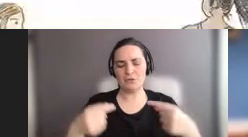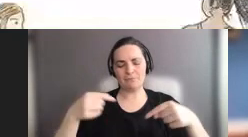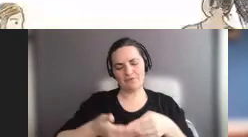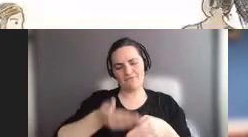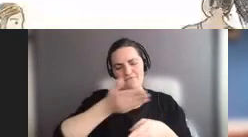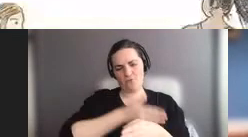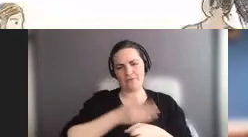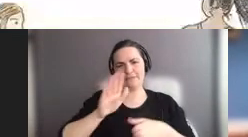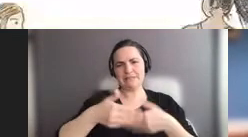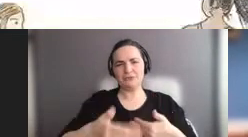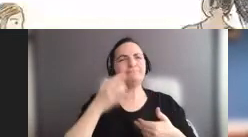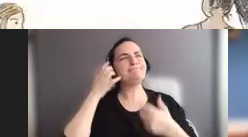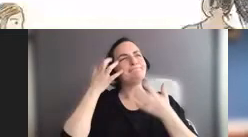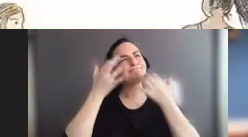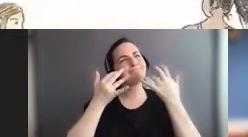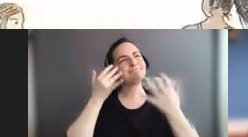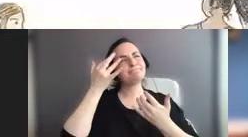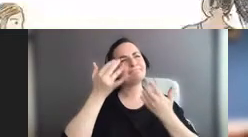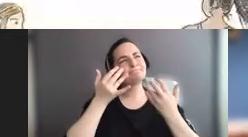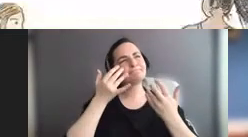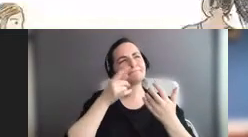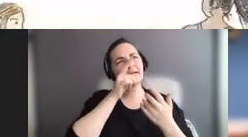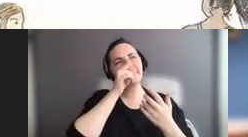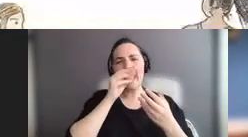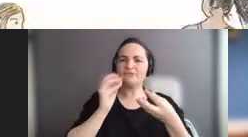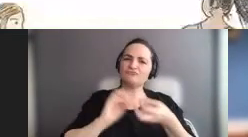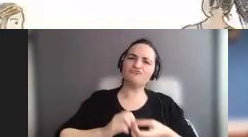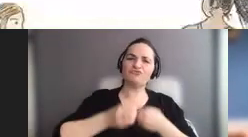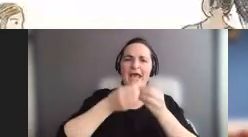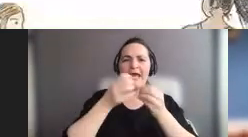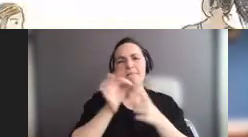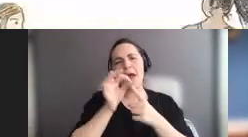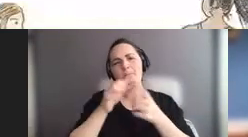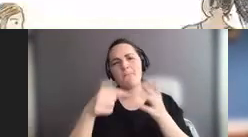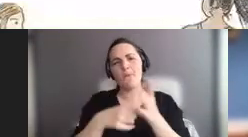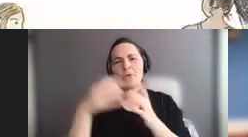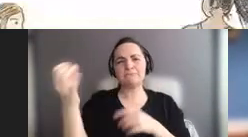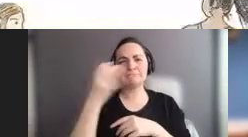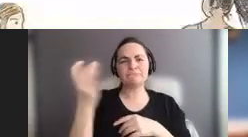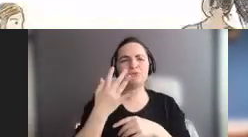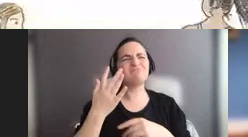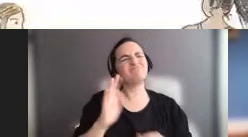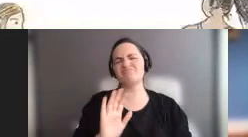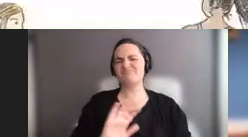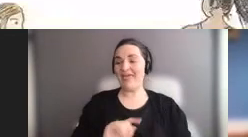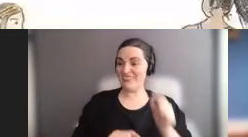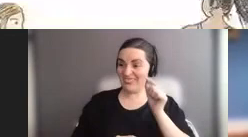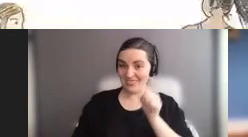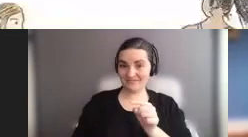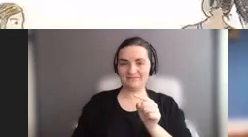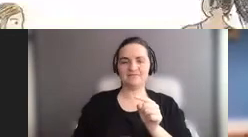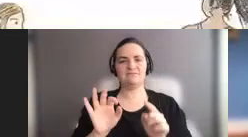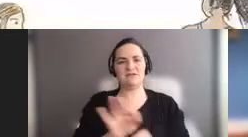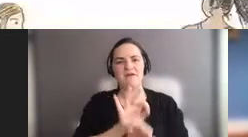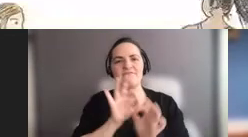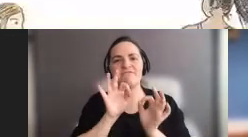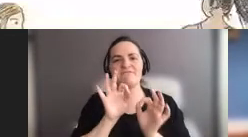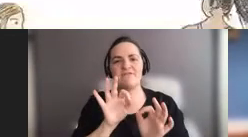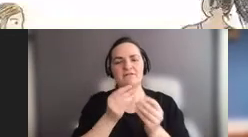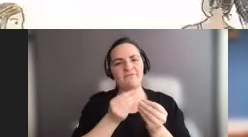well, I can put together a kind of PowerPoint for you, but actually what this does is it really effectively covers the